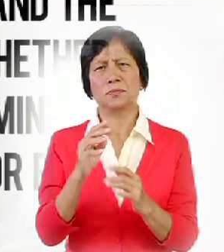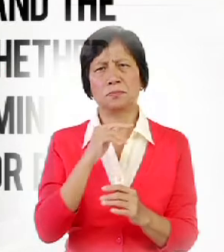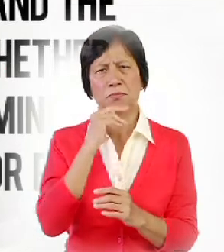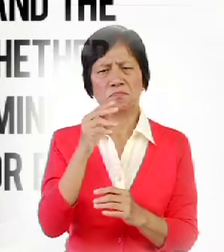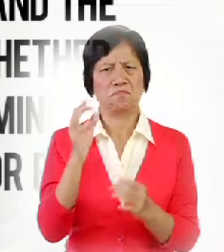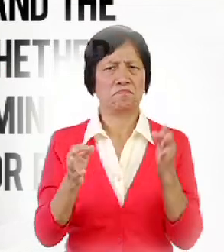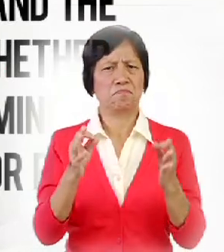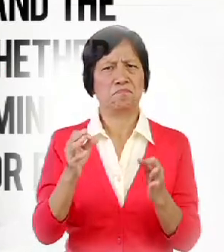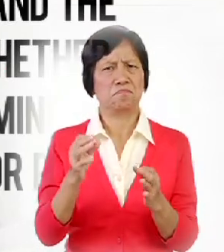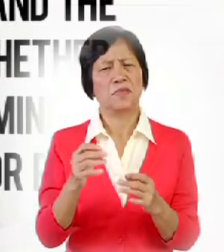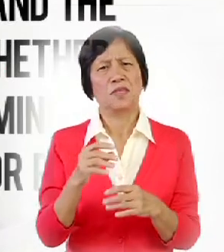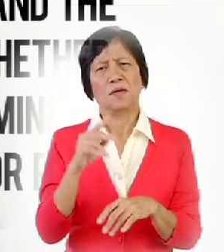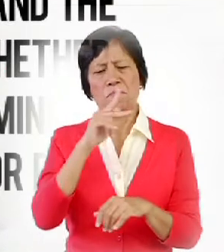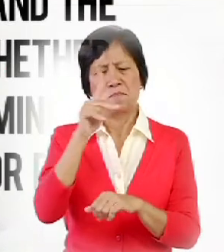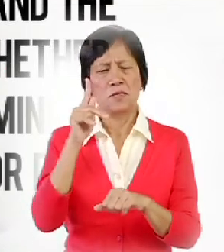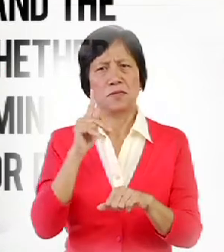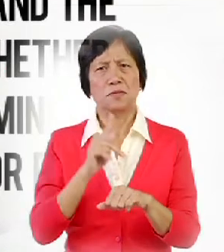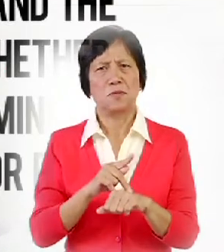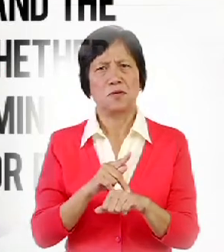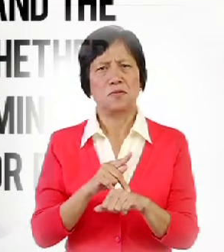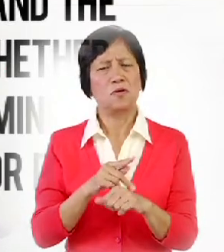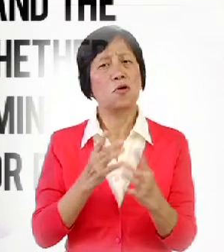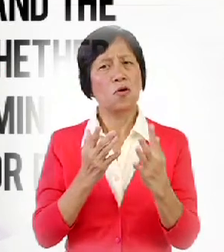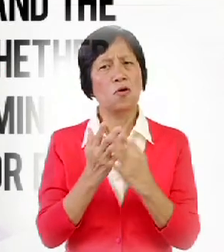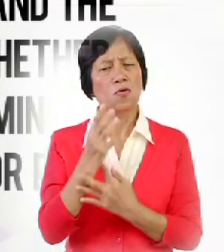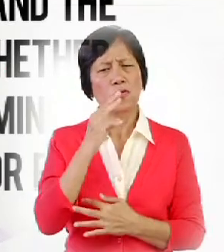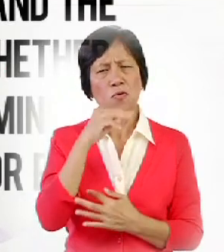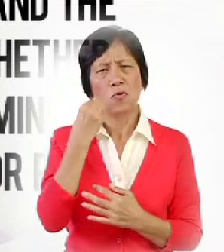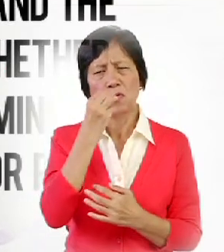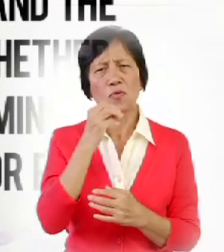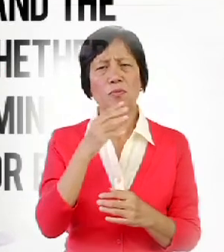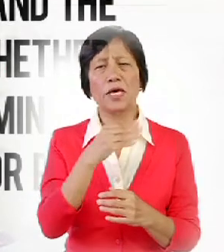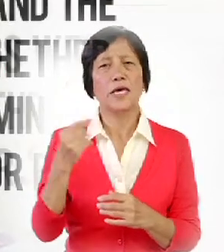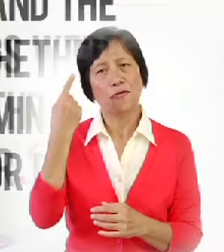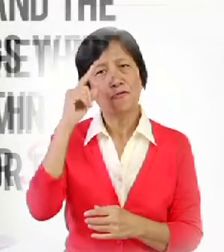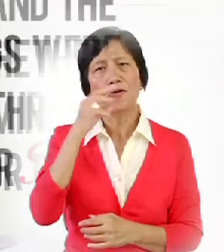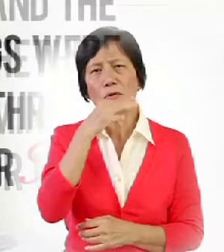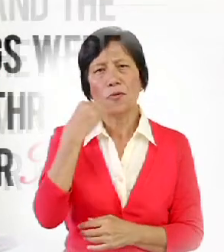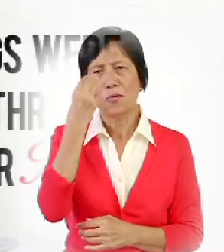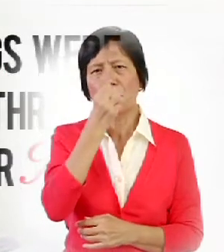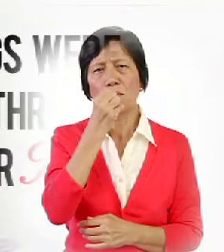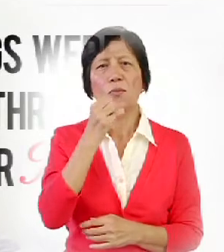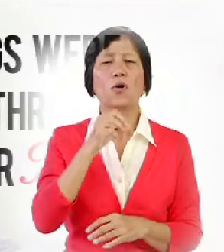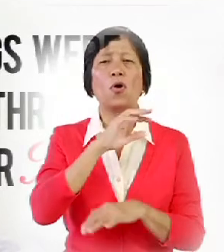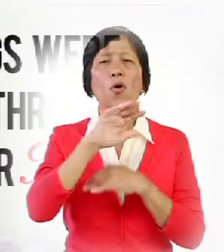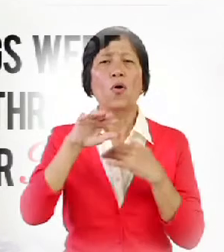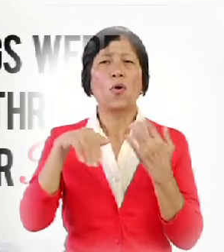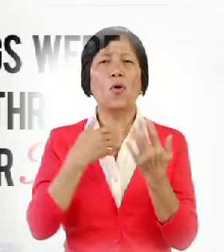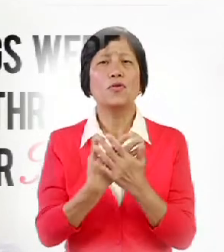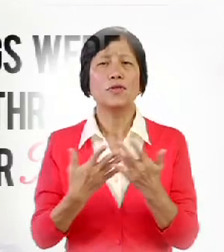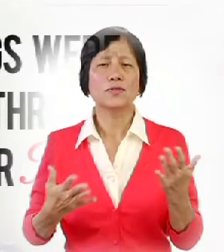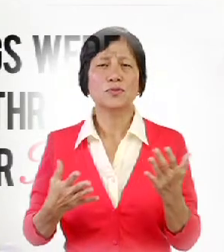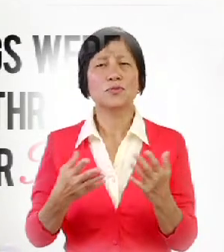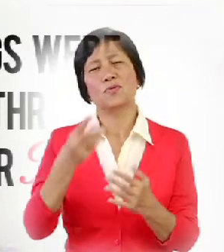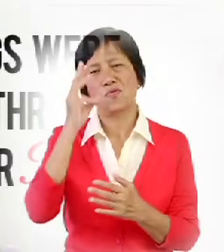the principle through whom and for whom everything was created.